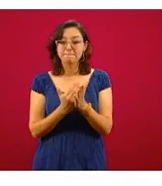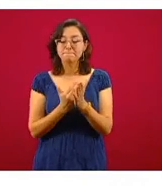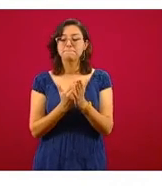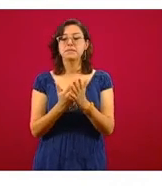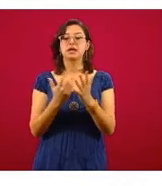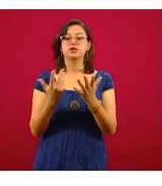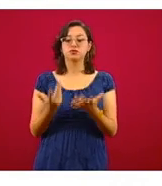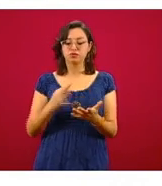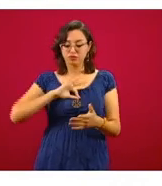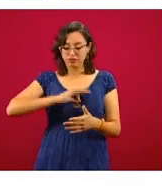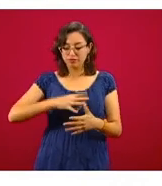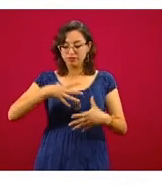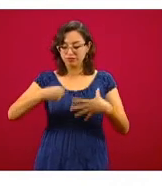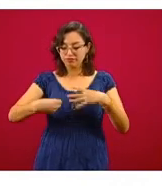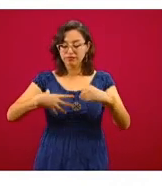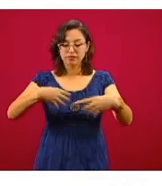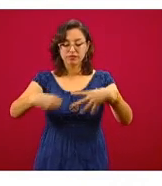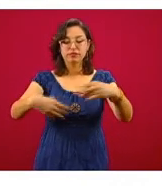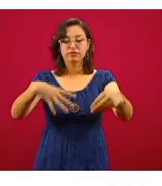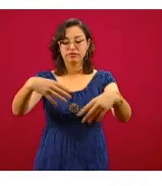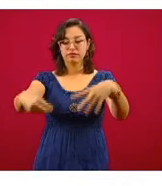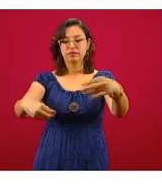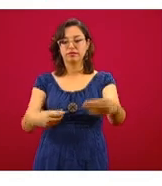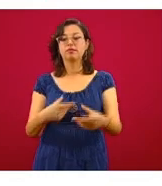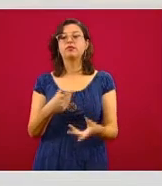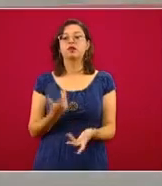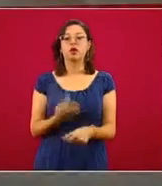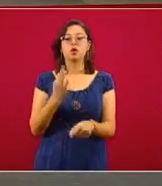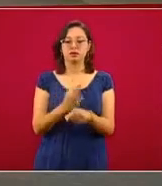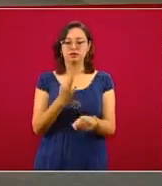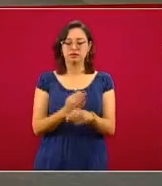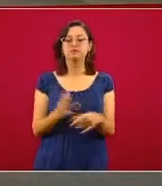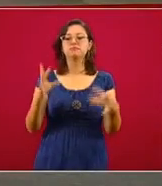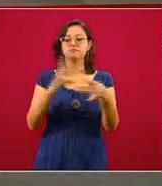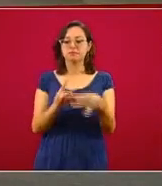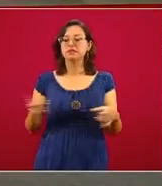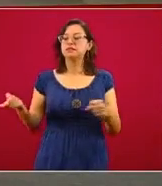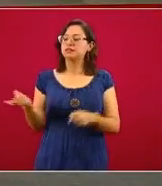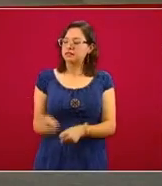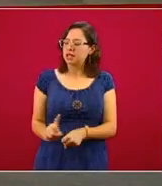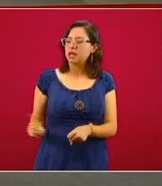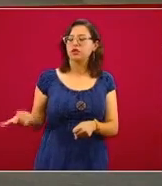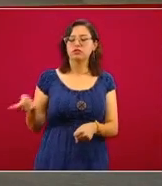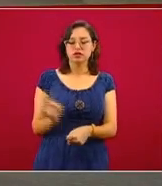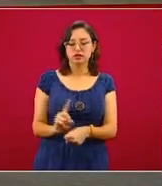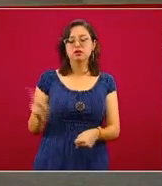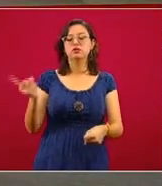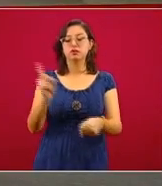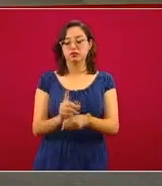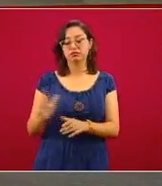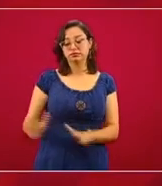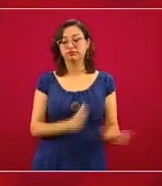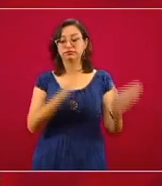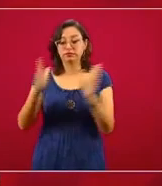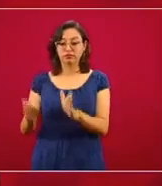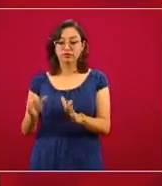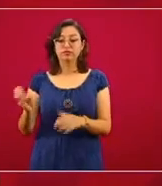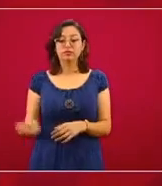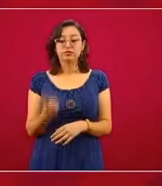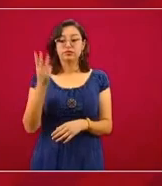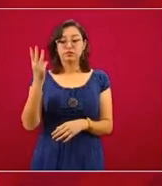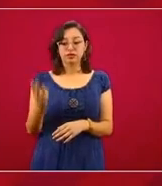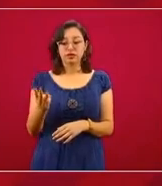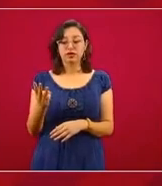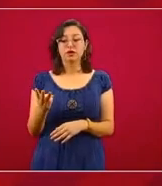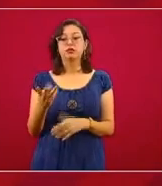about a month left. So we need the support of everyone to continue to stay at home. And as you can